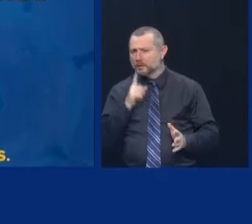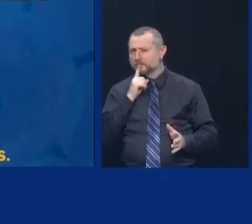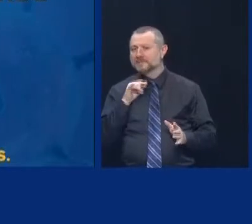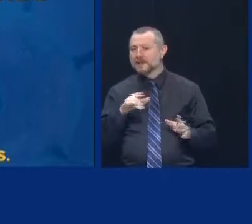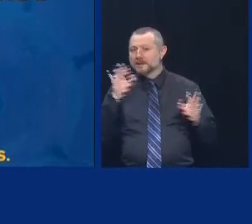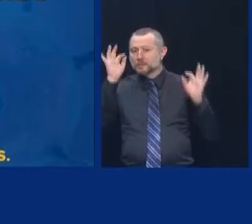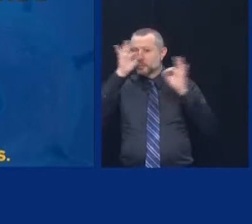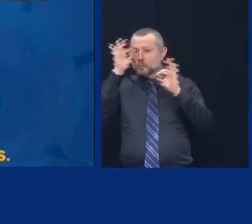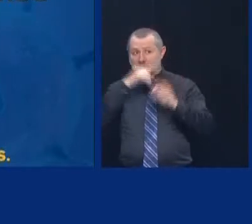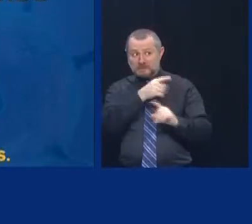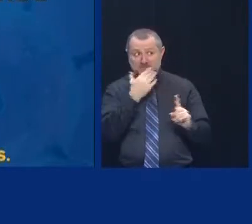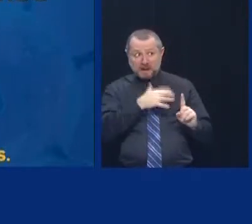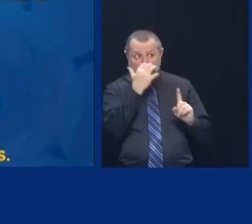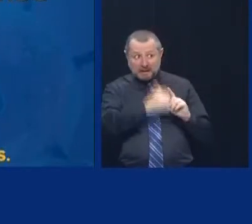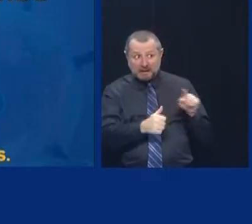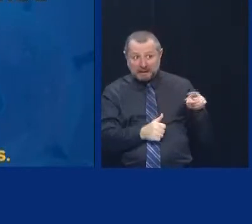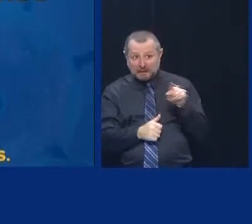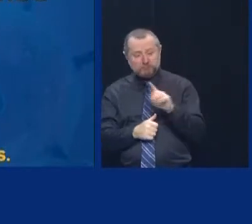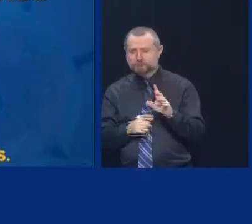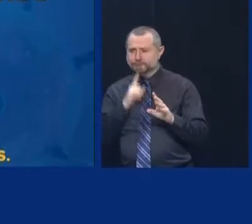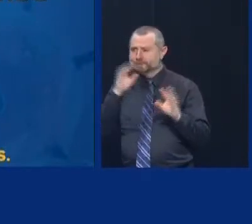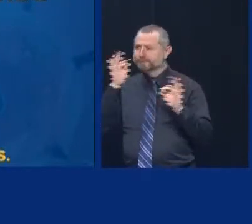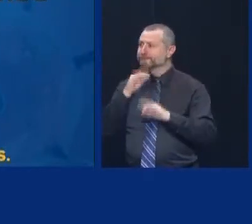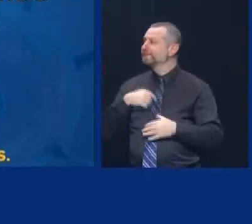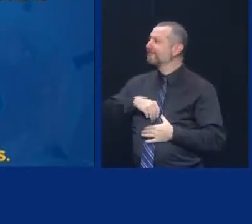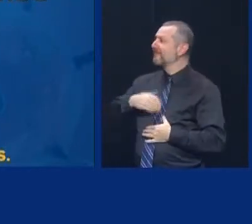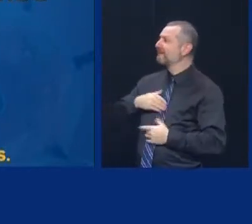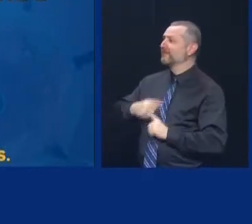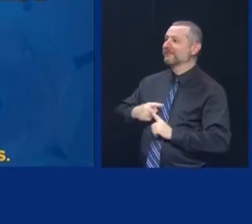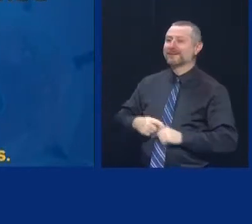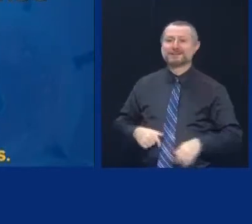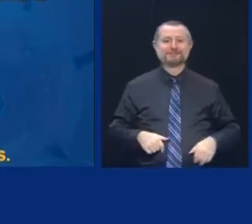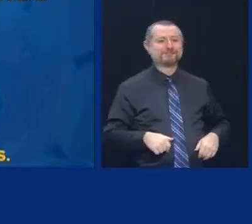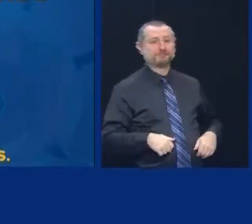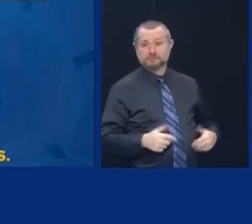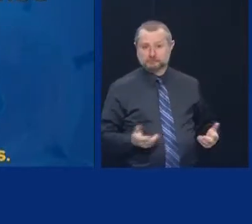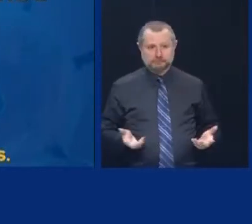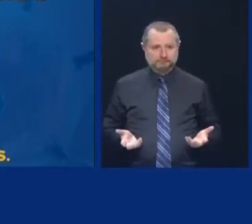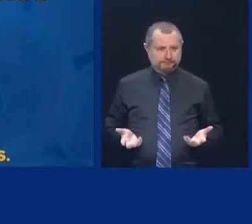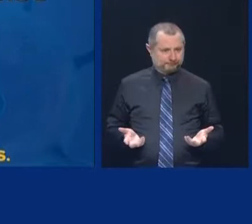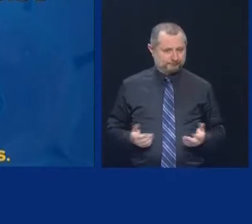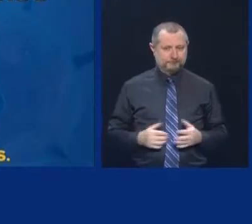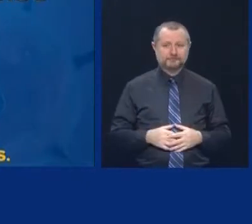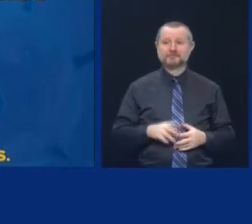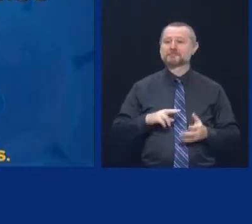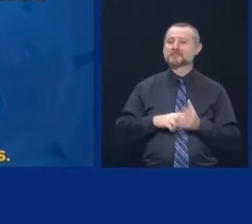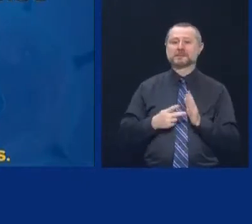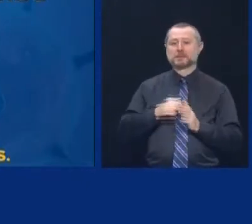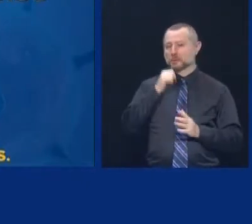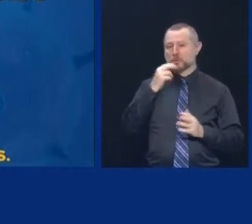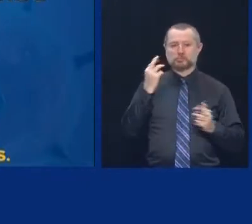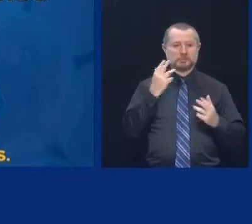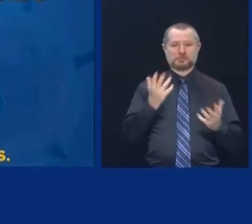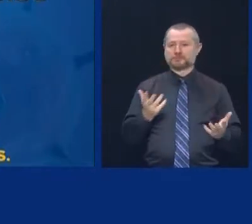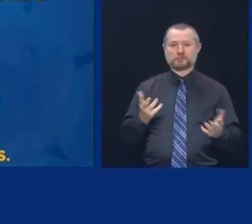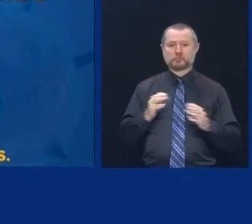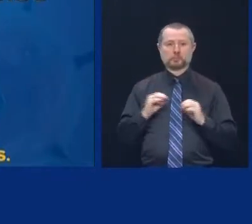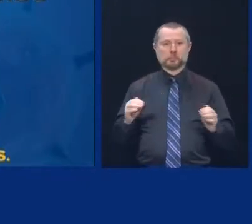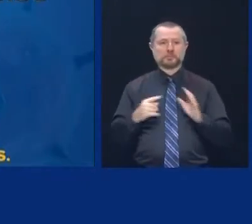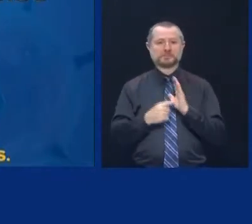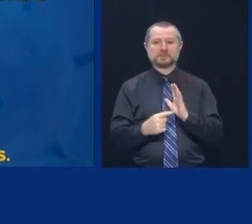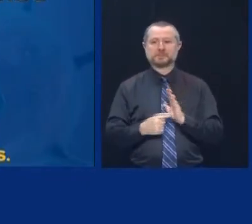My brother would never do that to me. My sister would never do that to me. They don't have to know. They don't have a symptom.